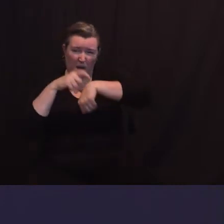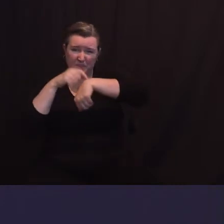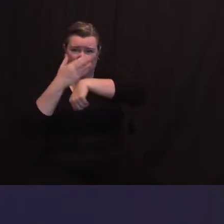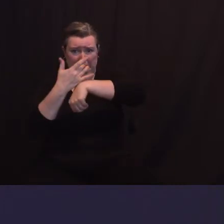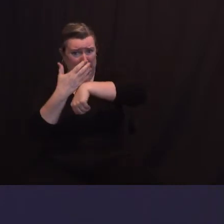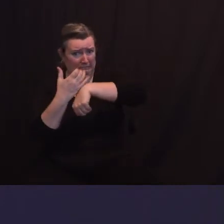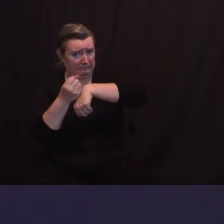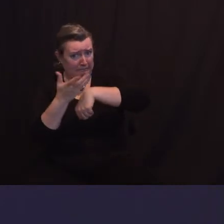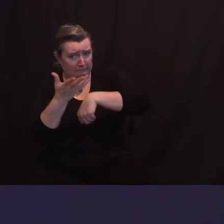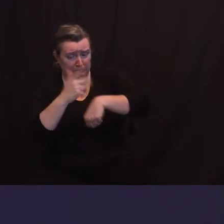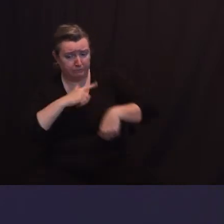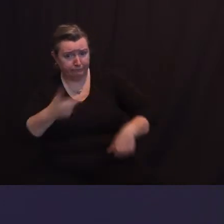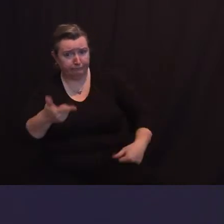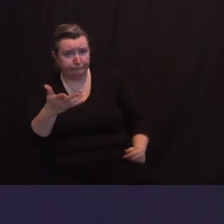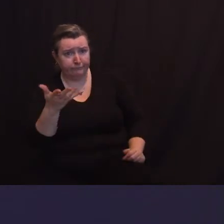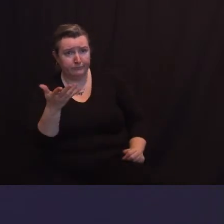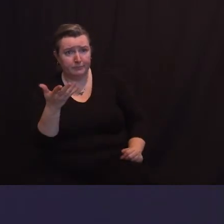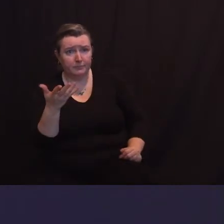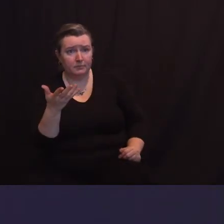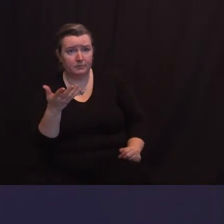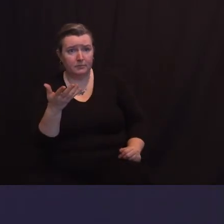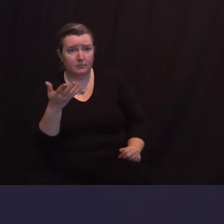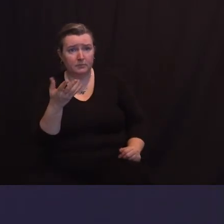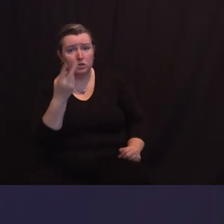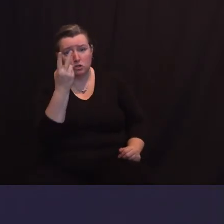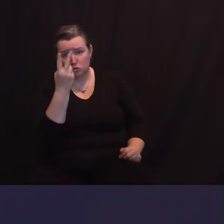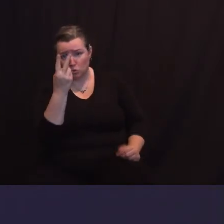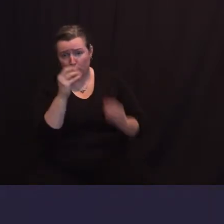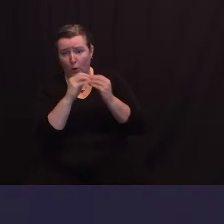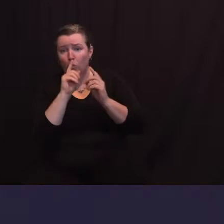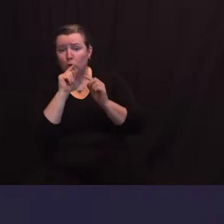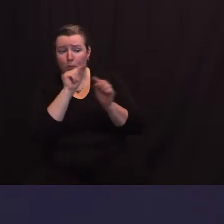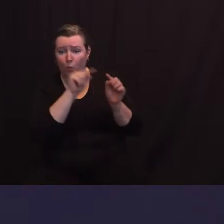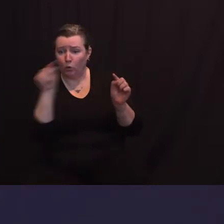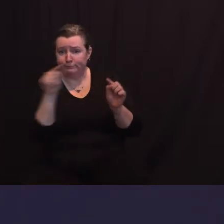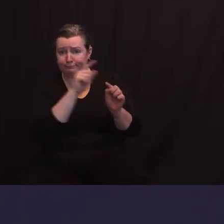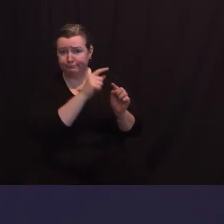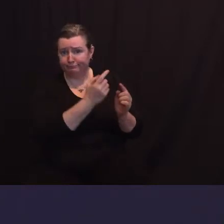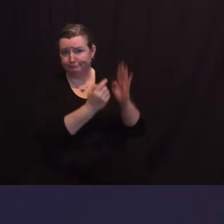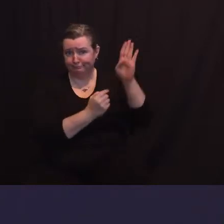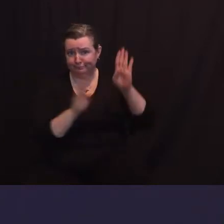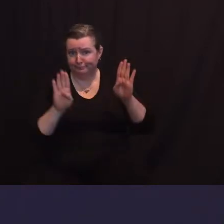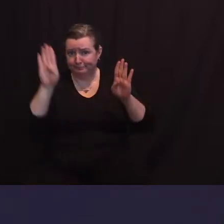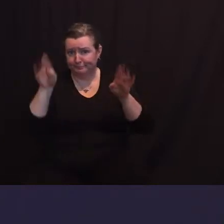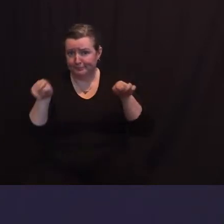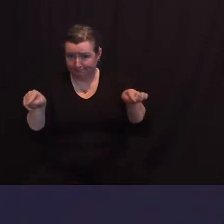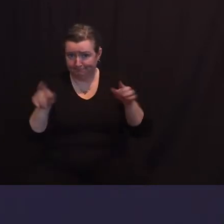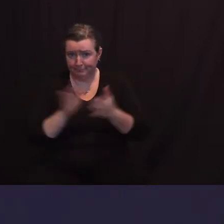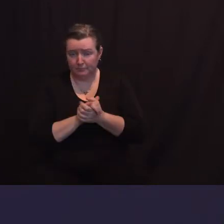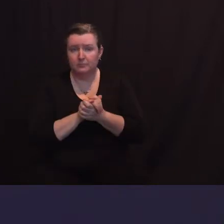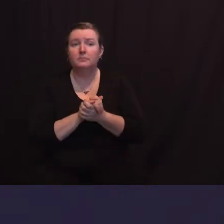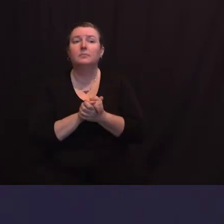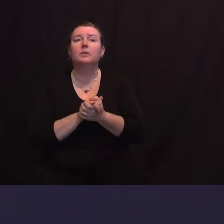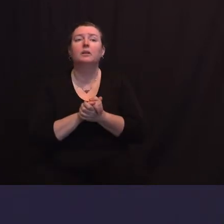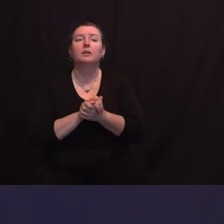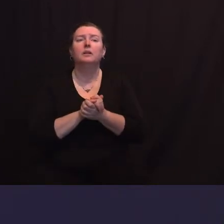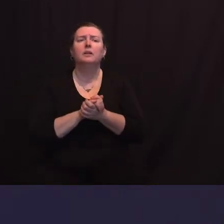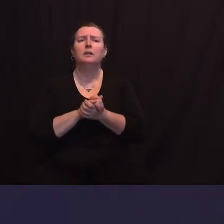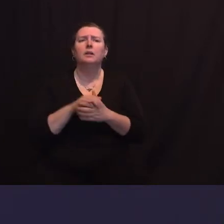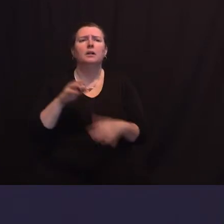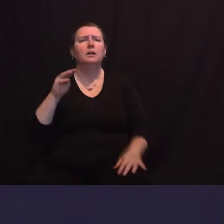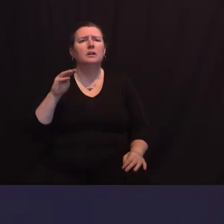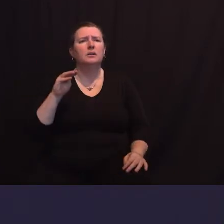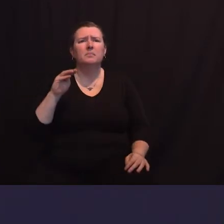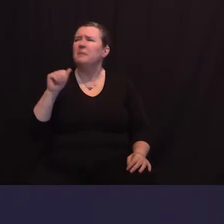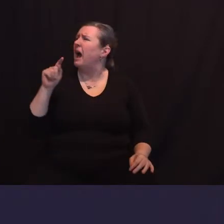We got two more folks to get to. Thank you. This is sort of a follow-up to Matt's question. He did steal my question again regarding